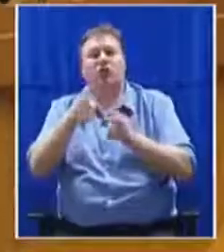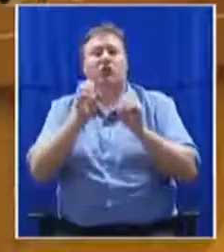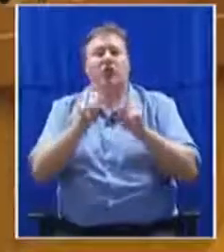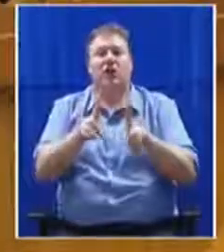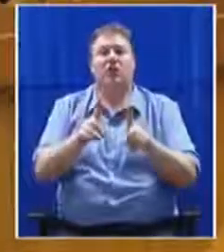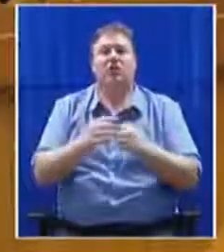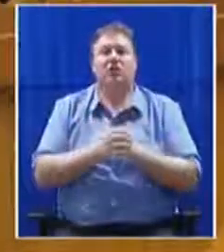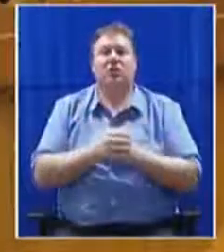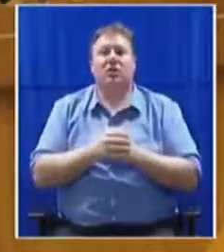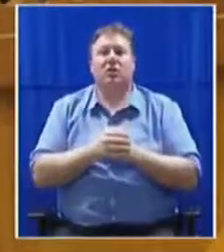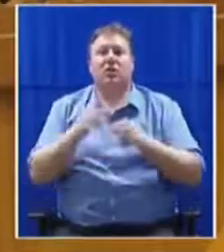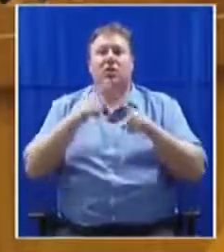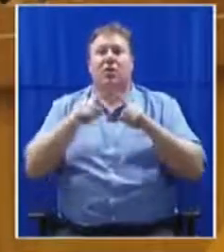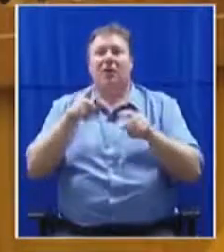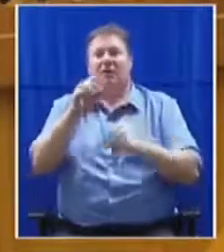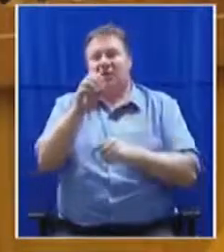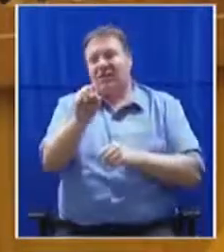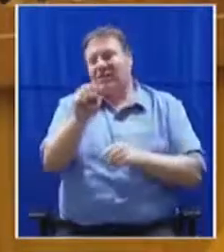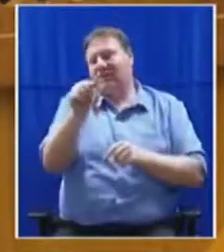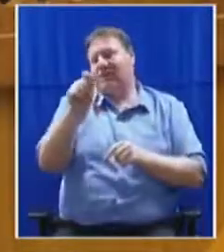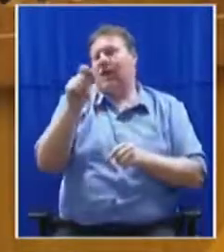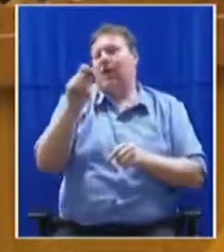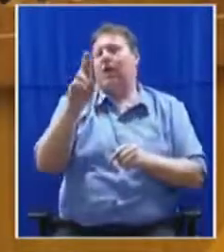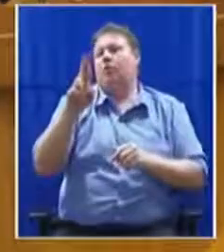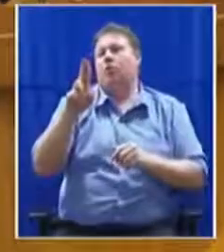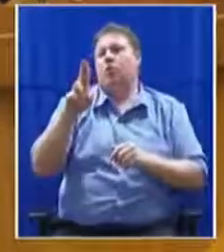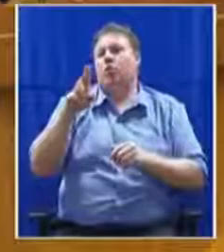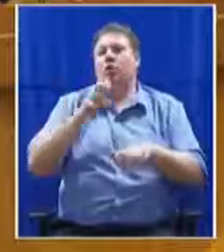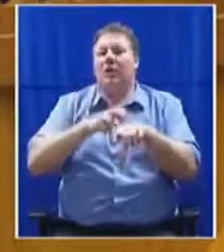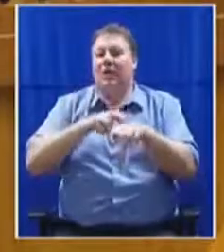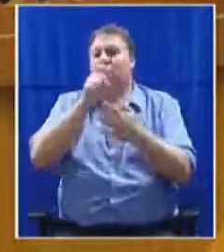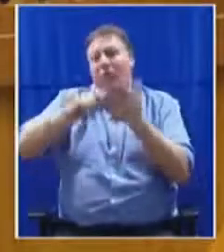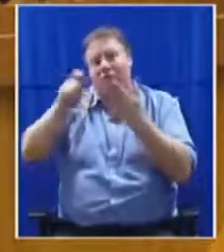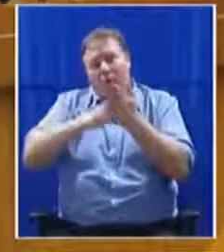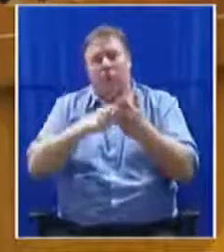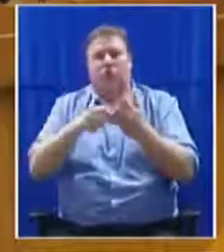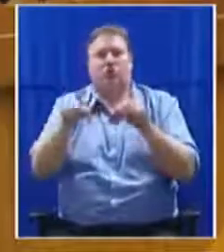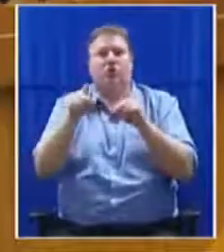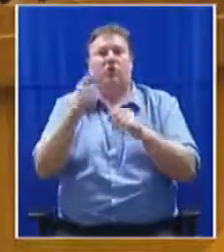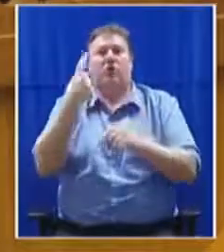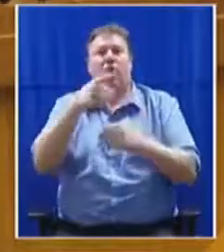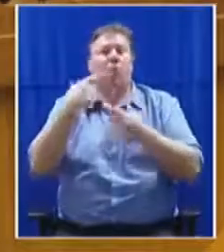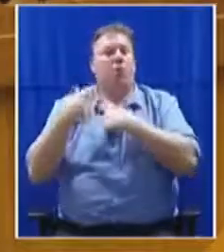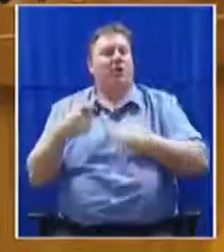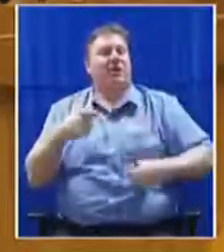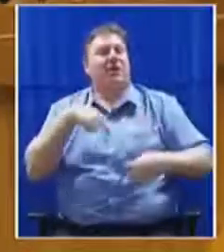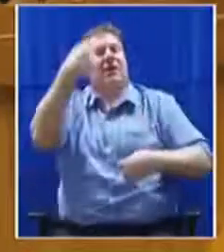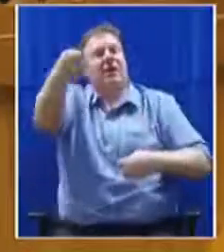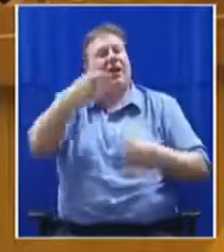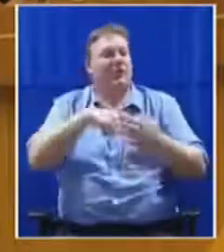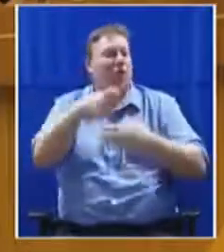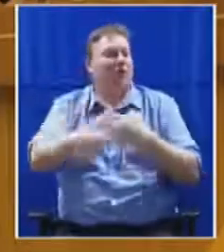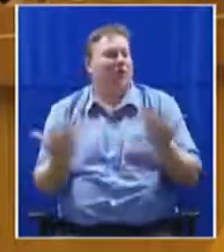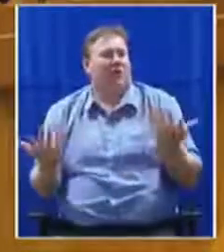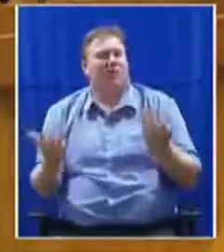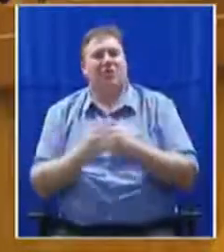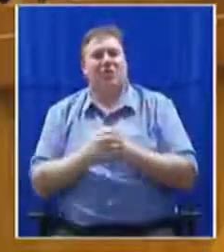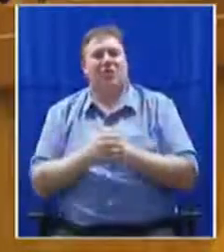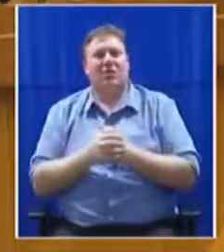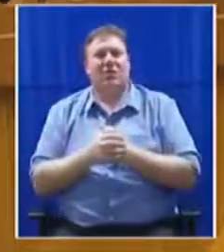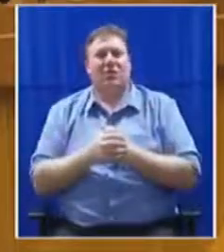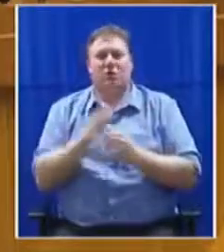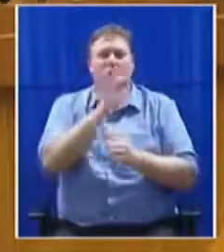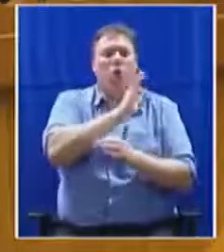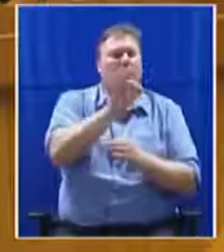you want to look after SATU because they must vote for the president at the next Congress. You can't keep about cleaning government, but you fail